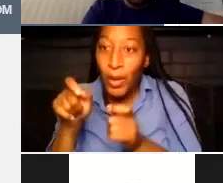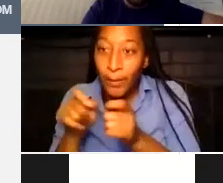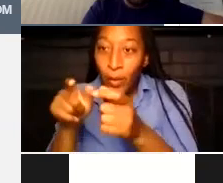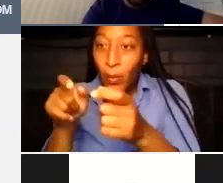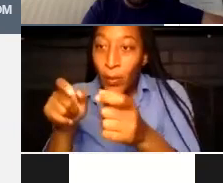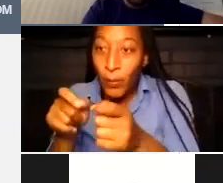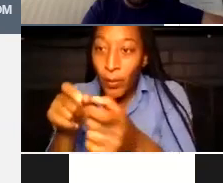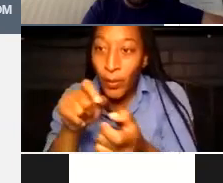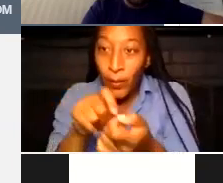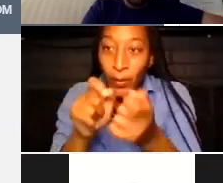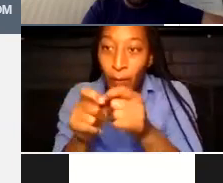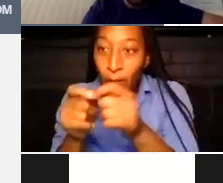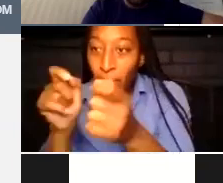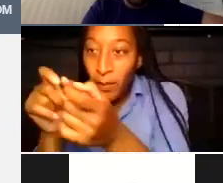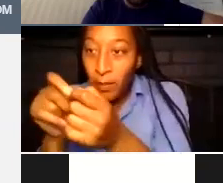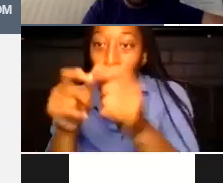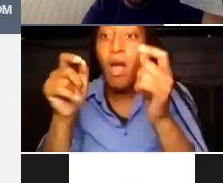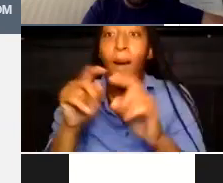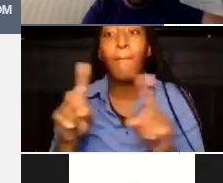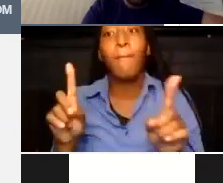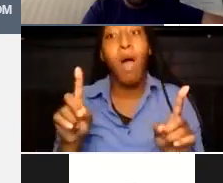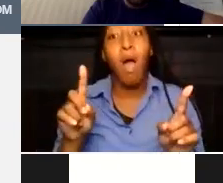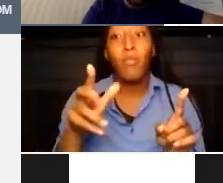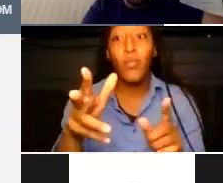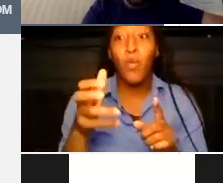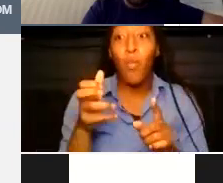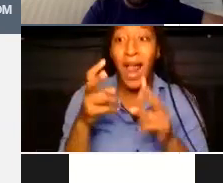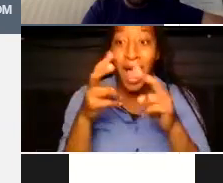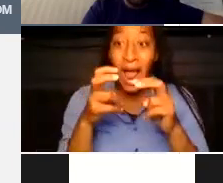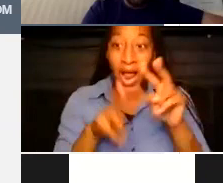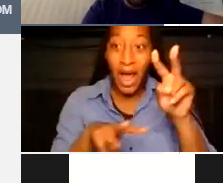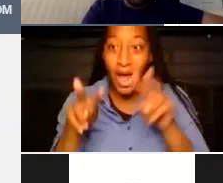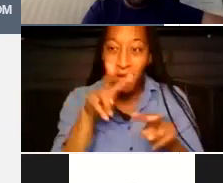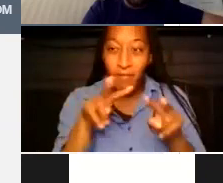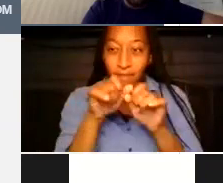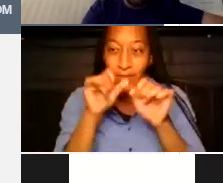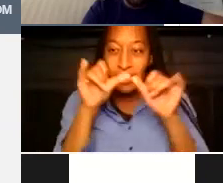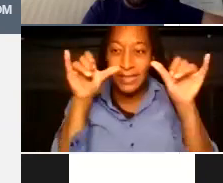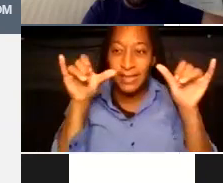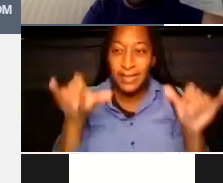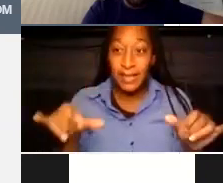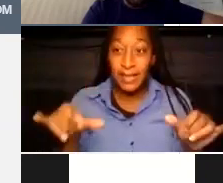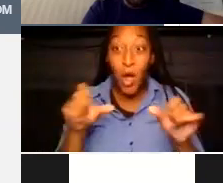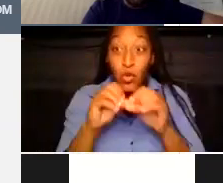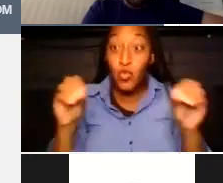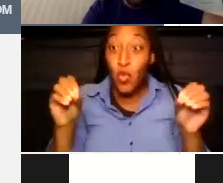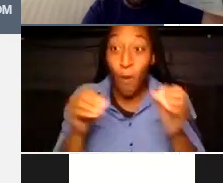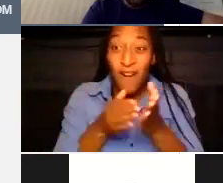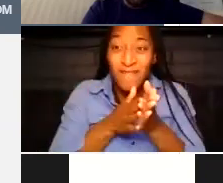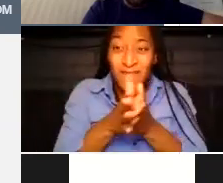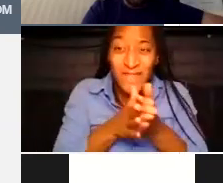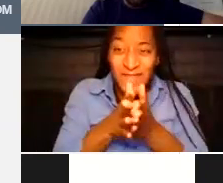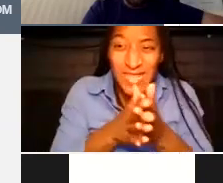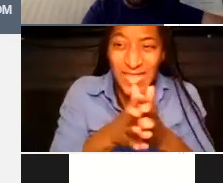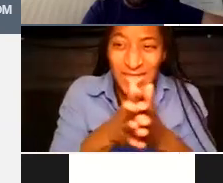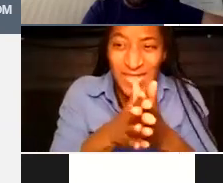what we are saying is that because we want to analyze this system from a perspective of no friction involved, then